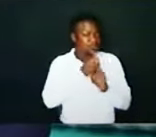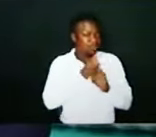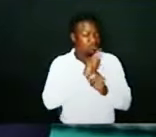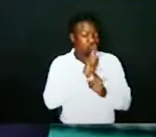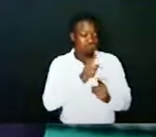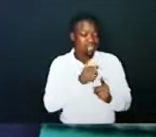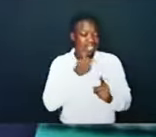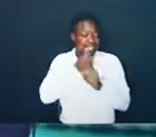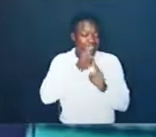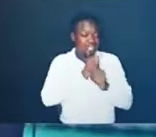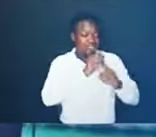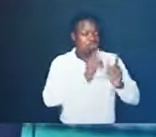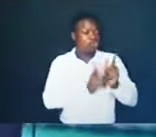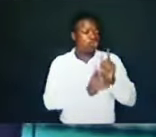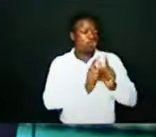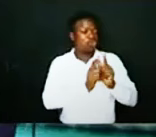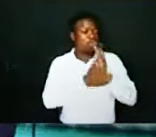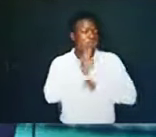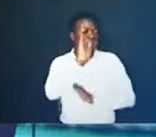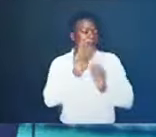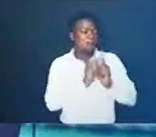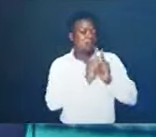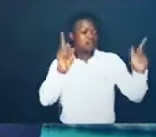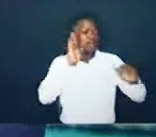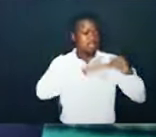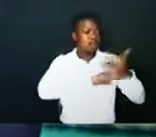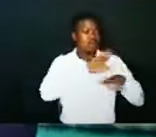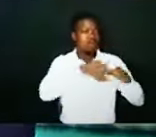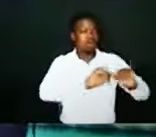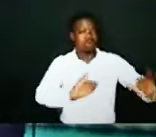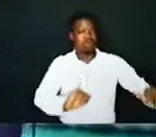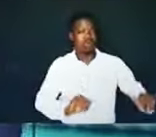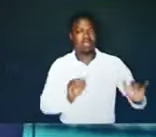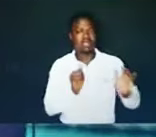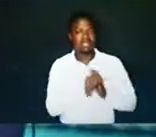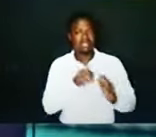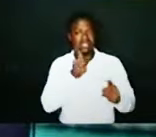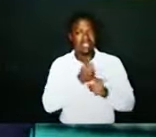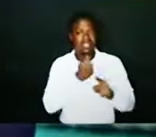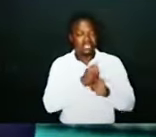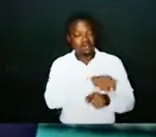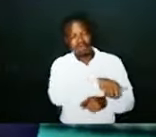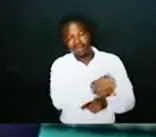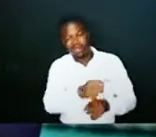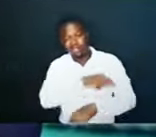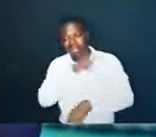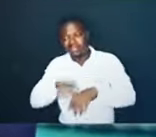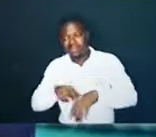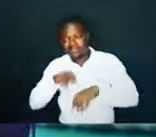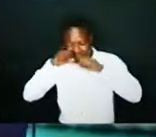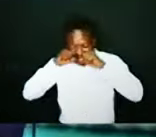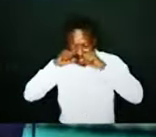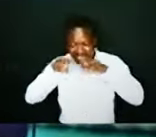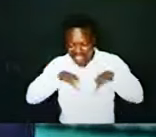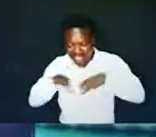all the gods. That they should stay away from the deeds of the other nations. They